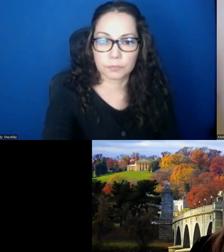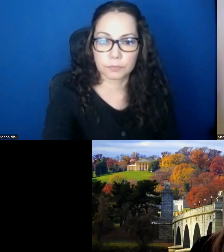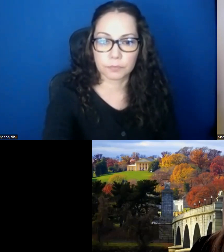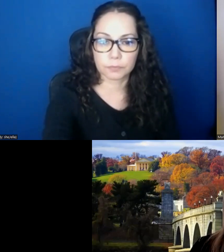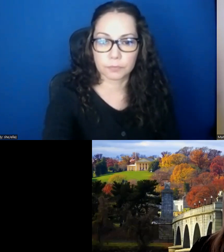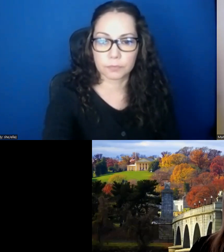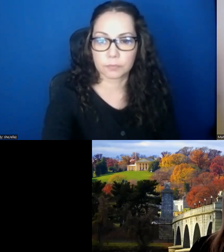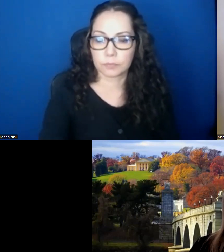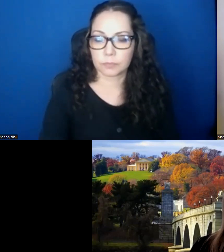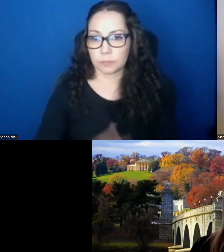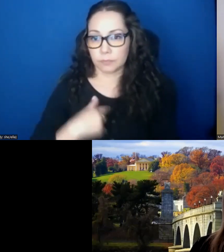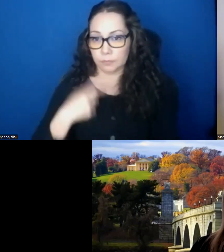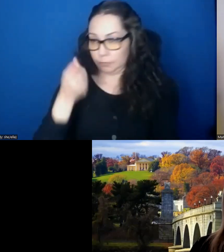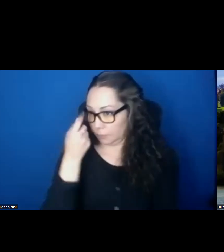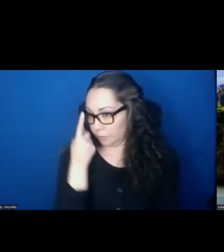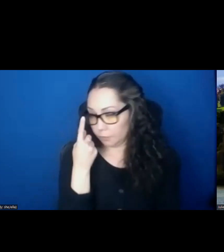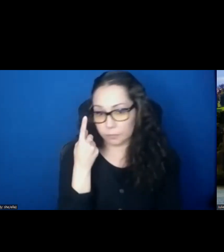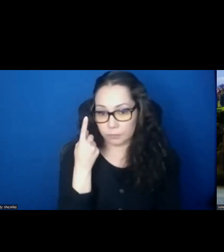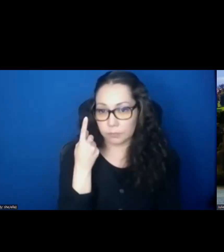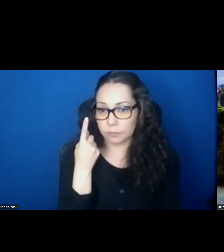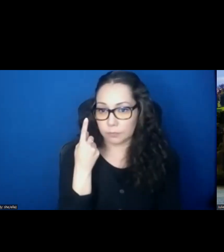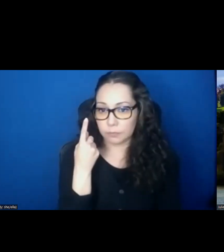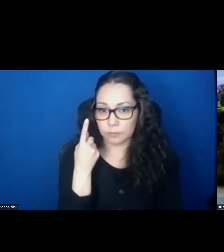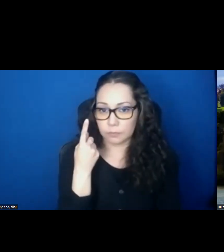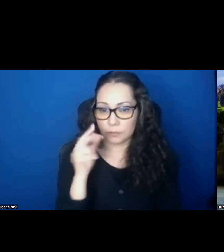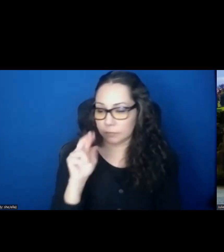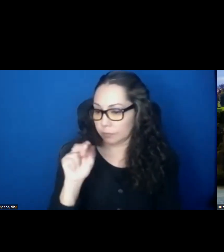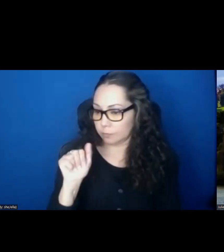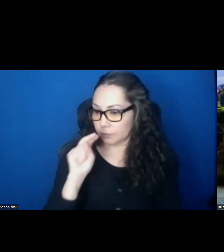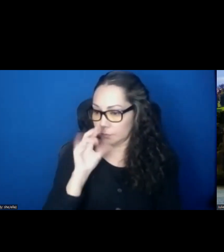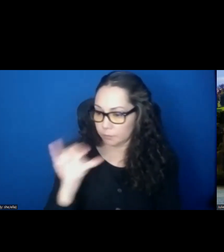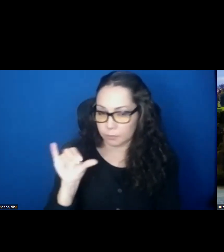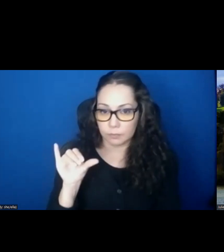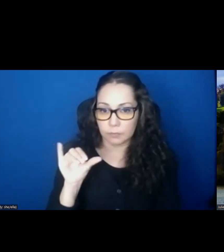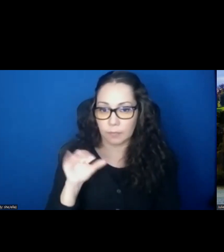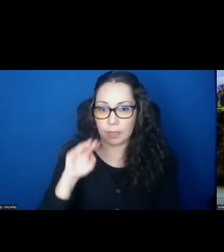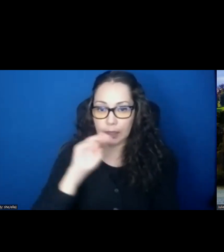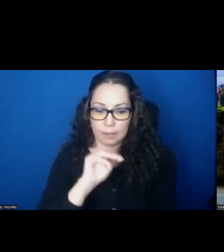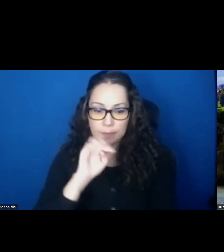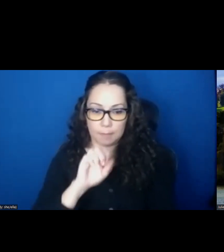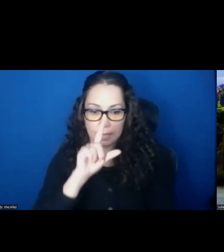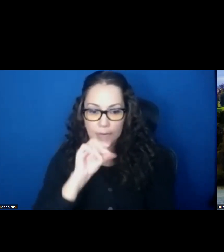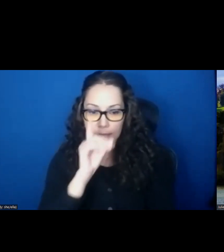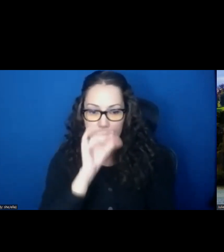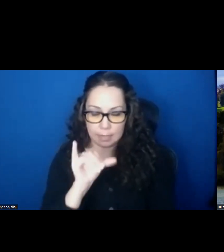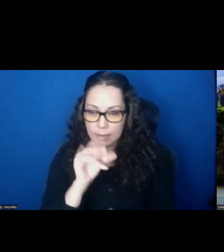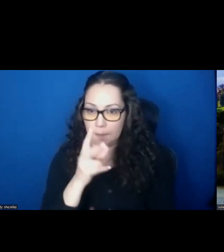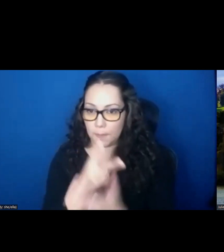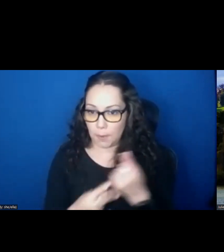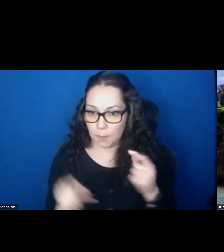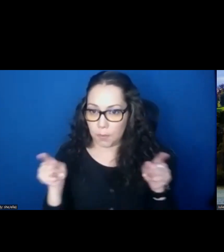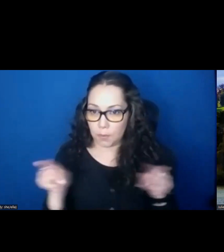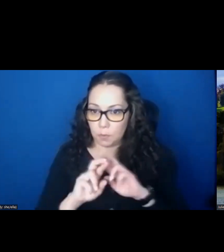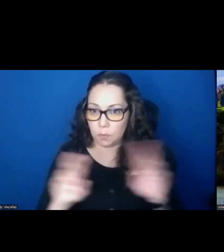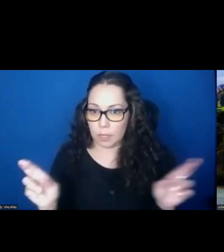I understand Nancy and Melody have both are both also prepared to share